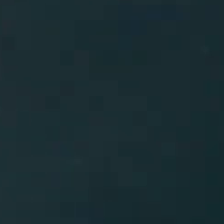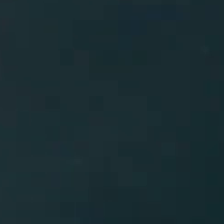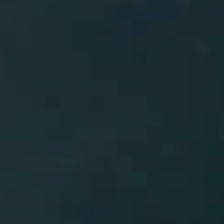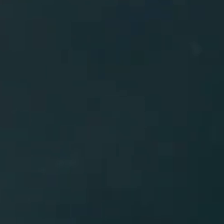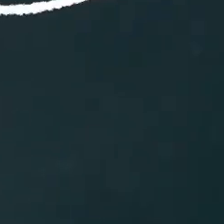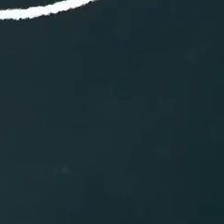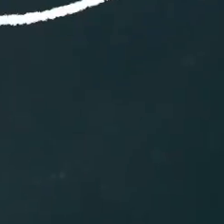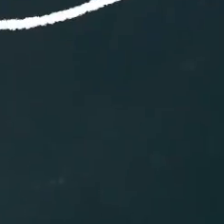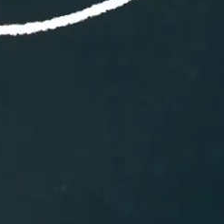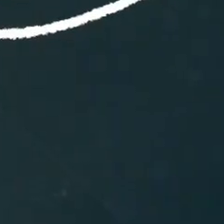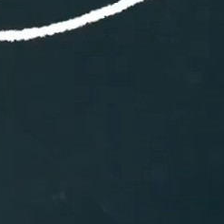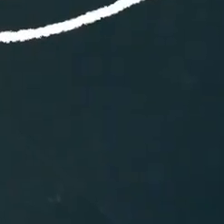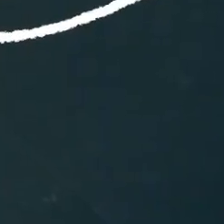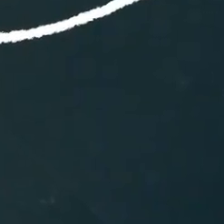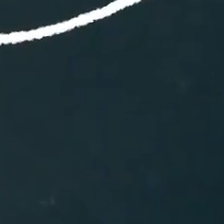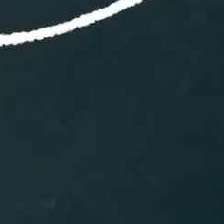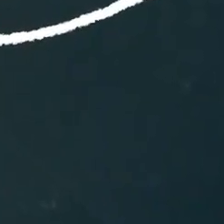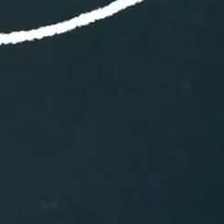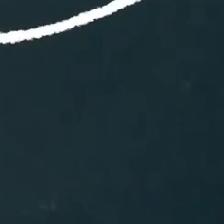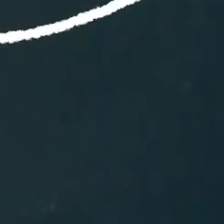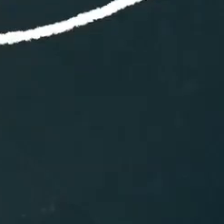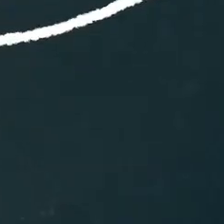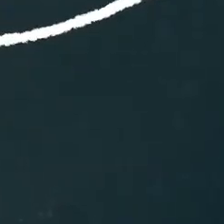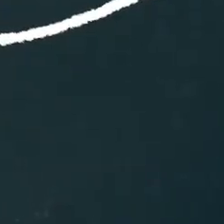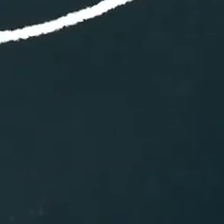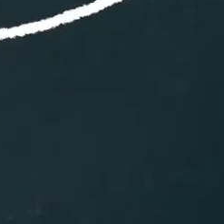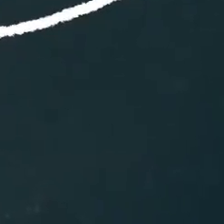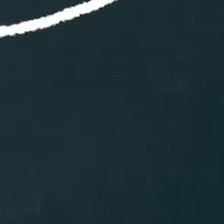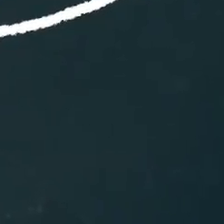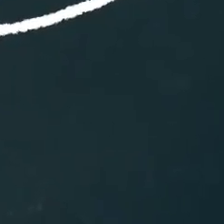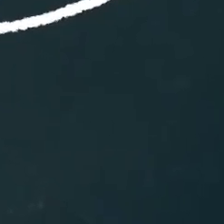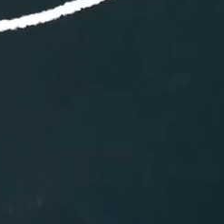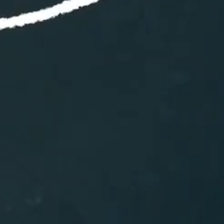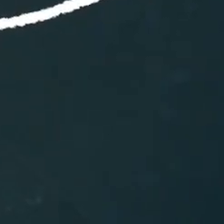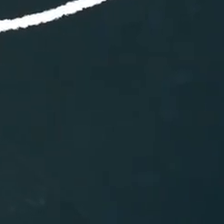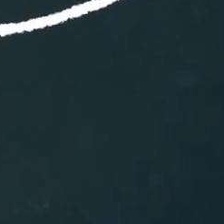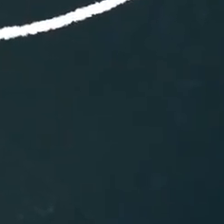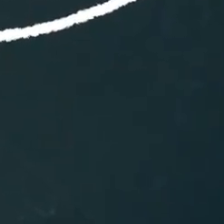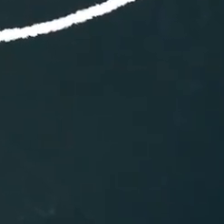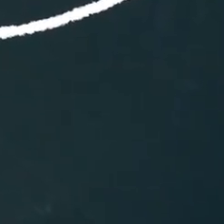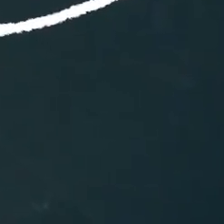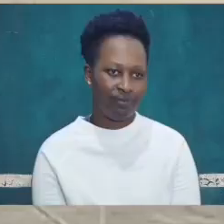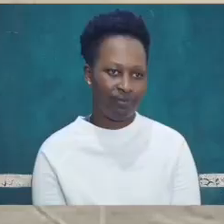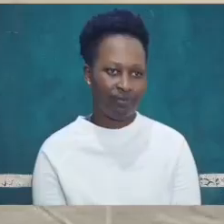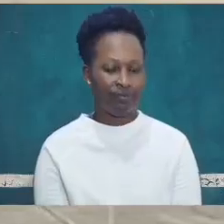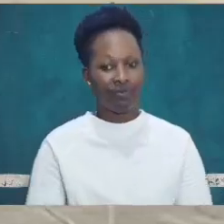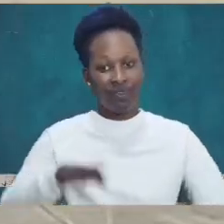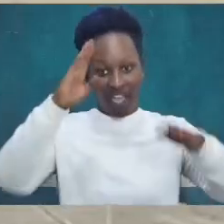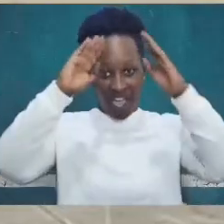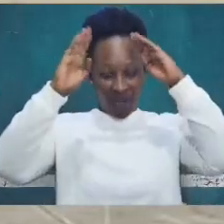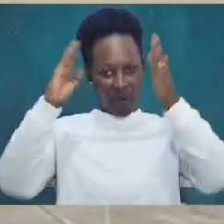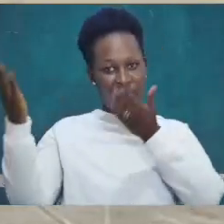to Study Time, a televised home learning program produced by Rwanda Education Board.